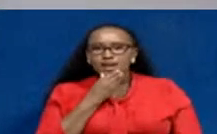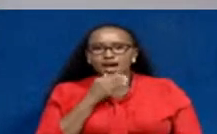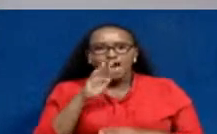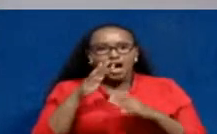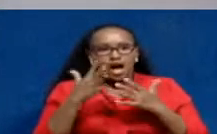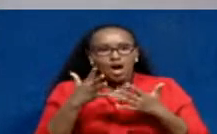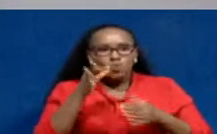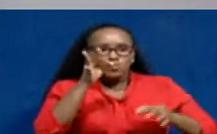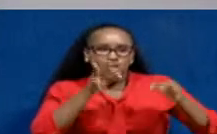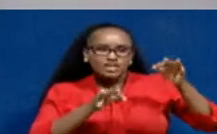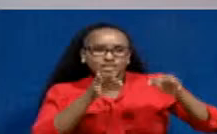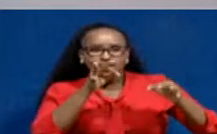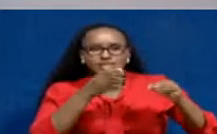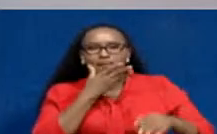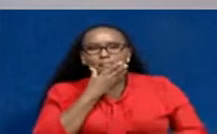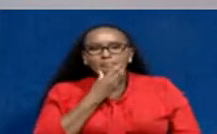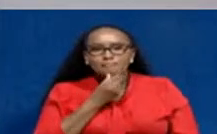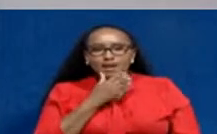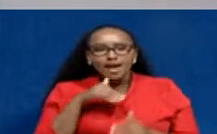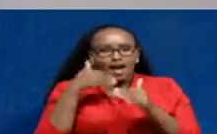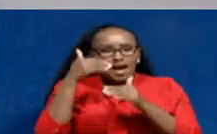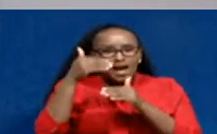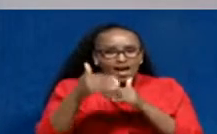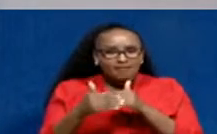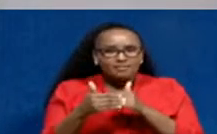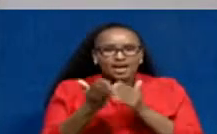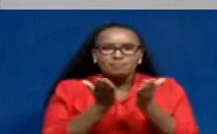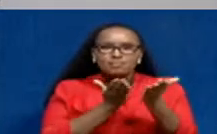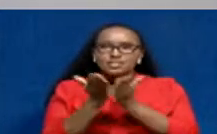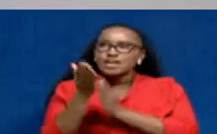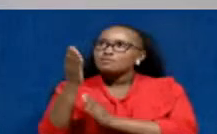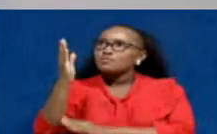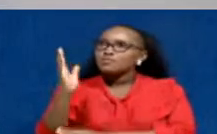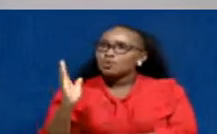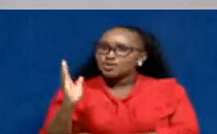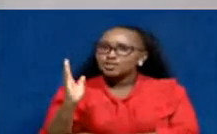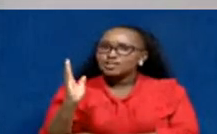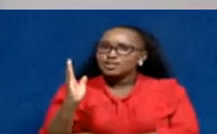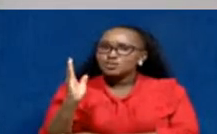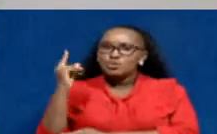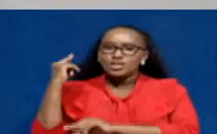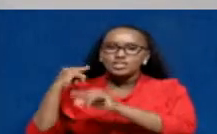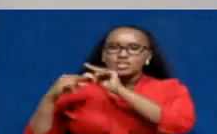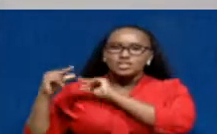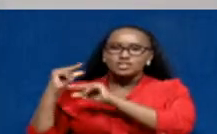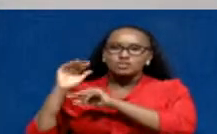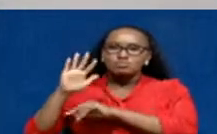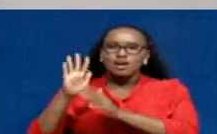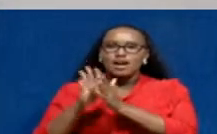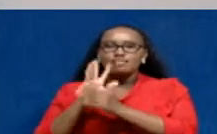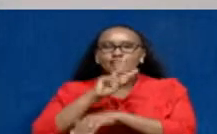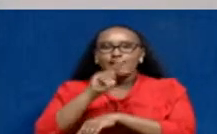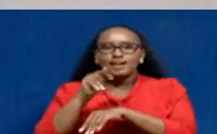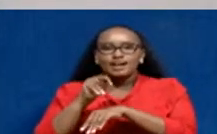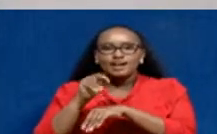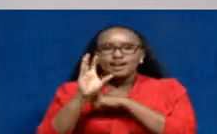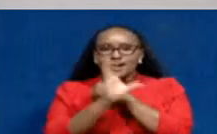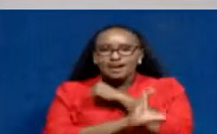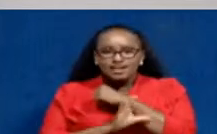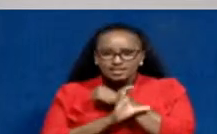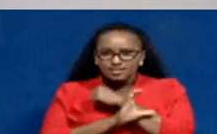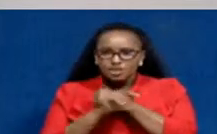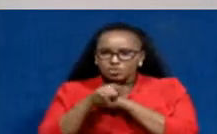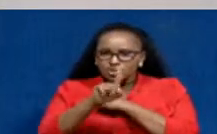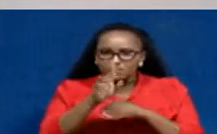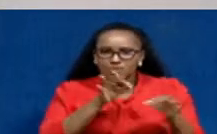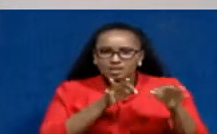do you judge a man after he has served God, his generation, and country? Do you